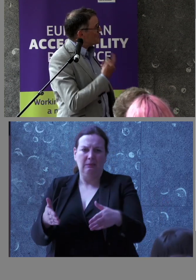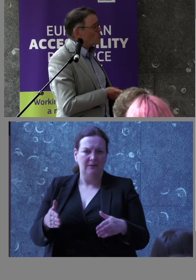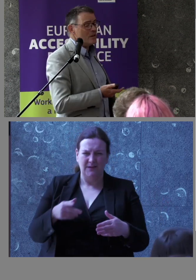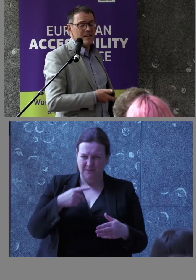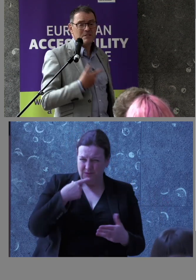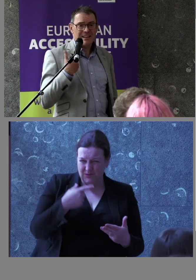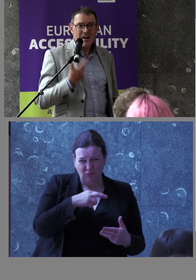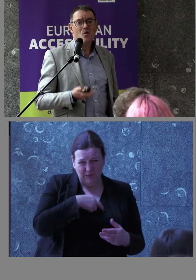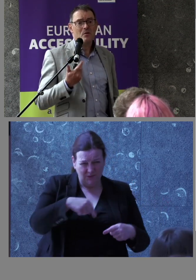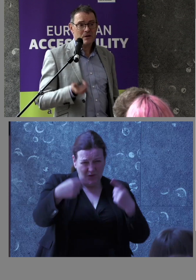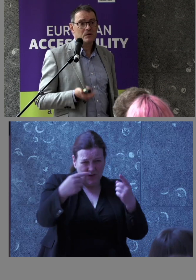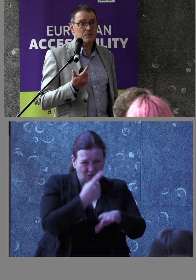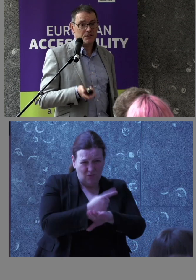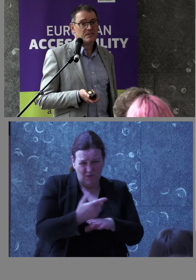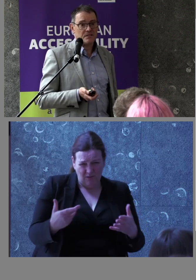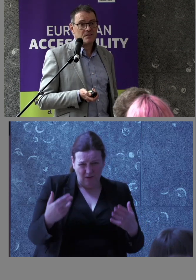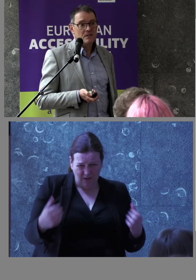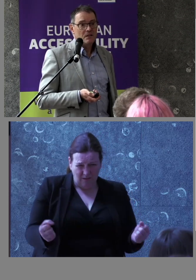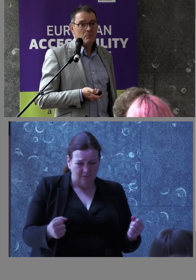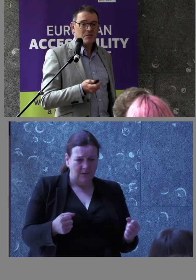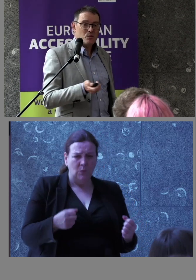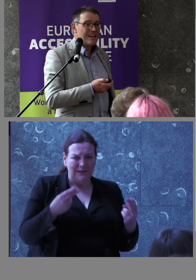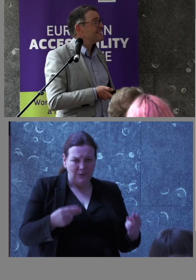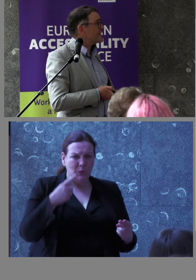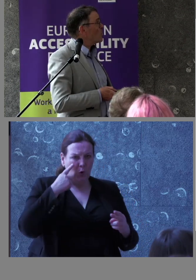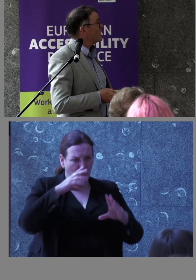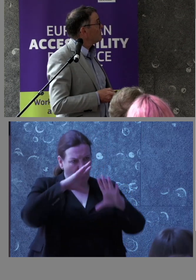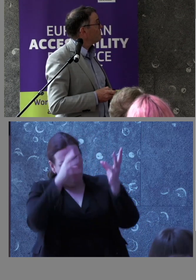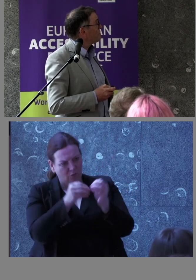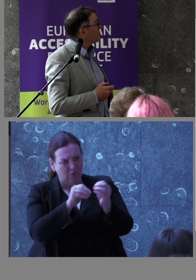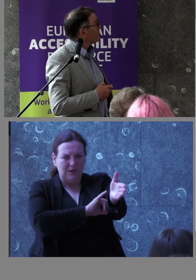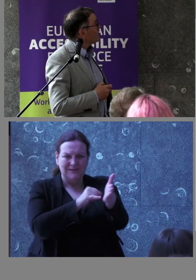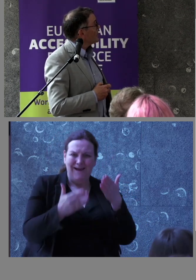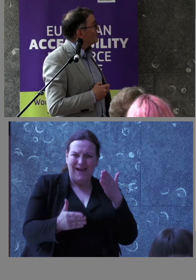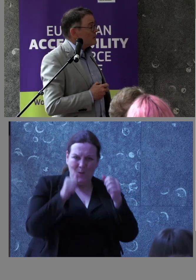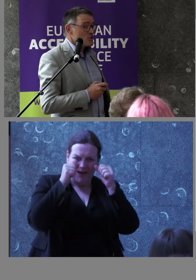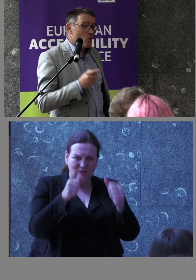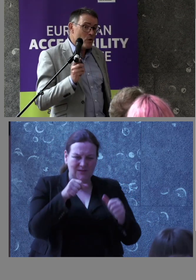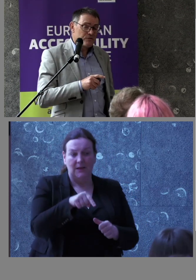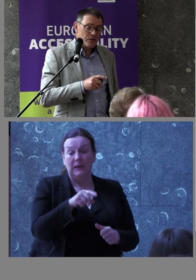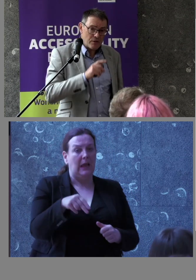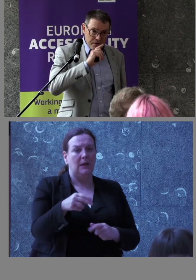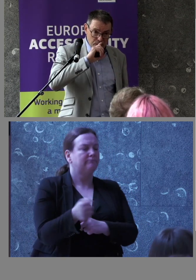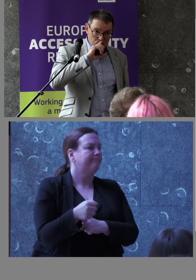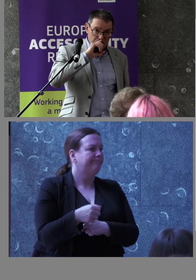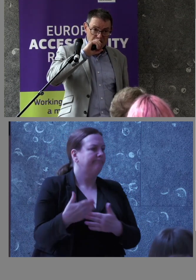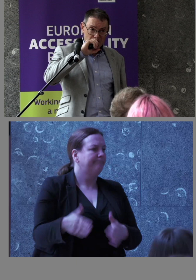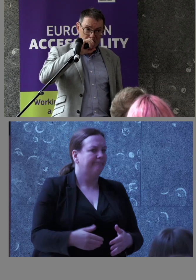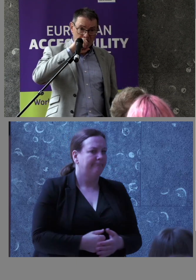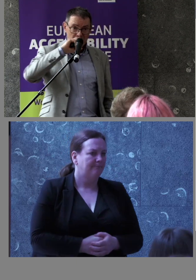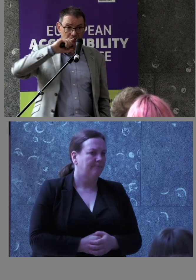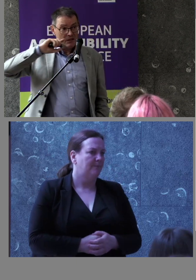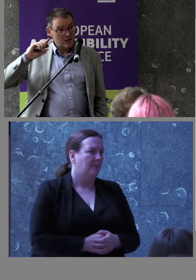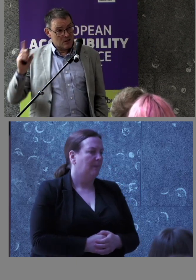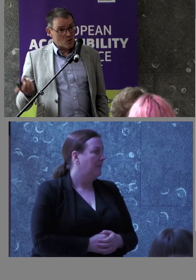stuff thrown at you. It's too expensive. We haven't got the budget. We haven't got the capability. We haven't got UX designers. We've